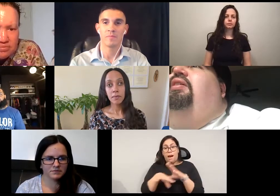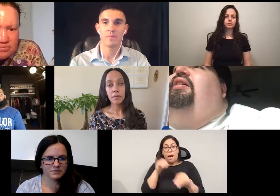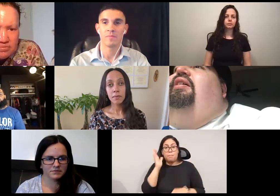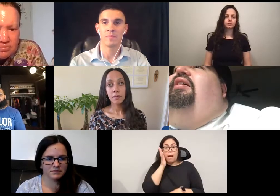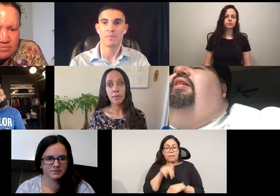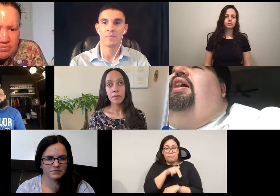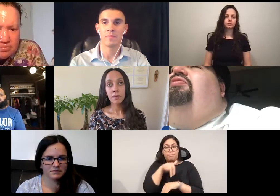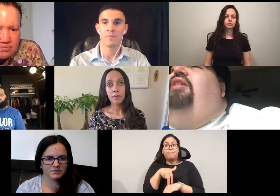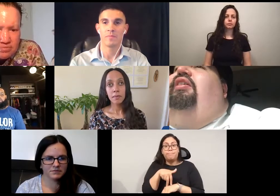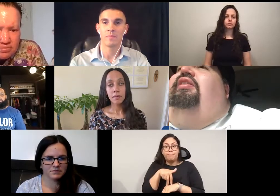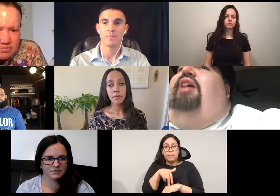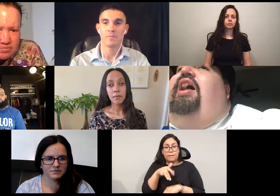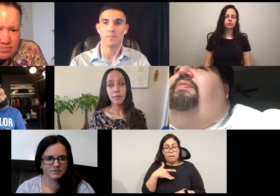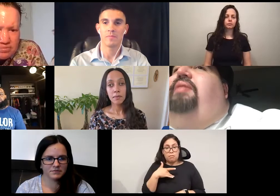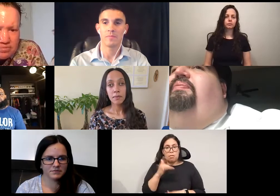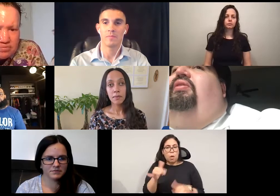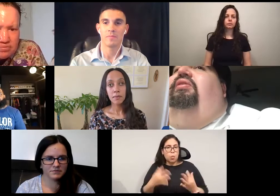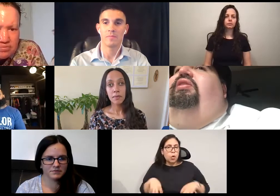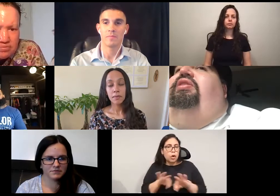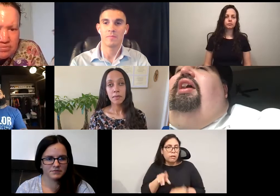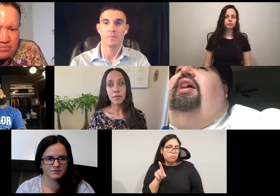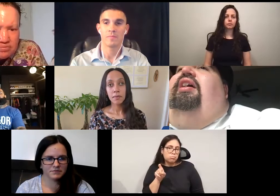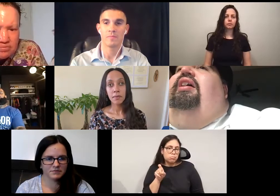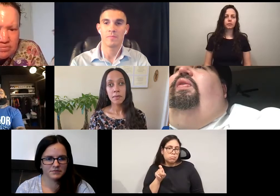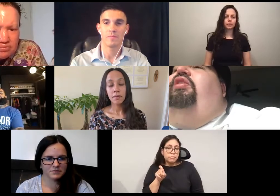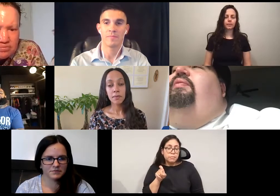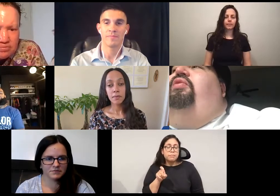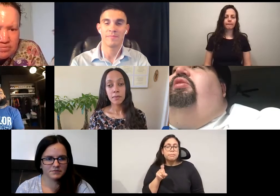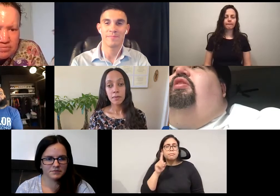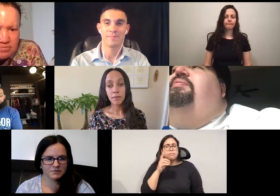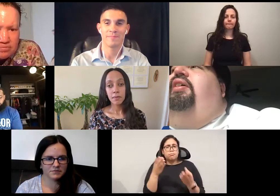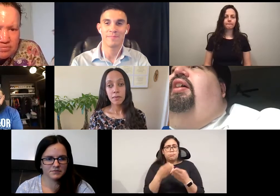hope in general, as people see